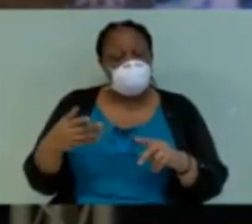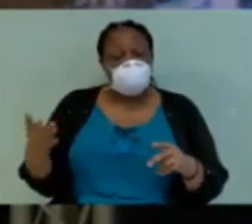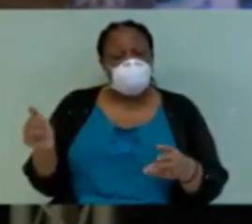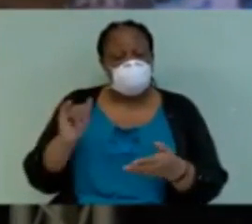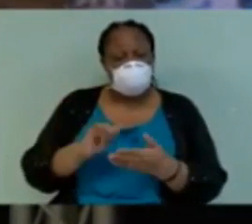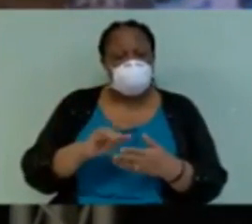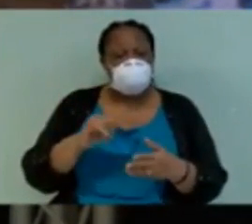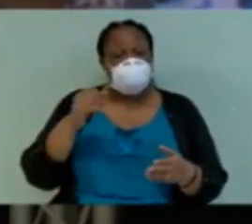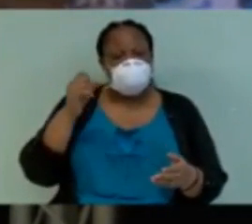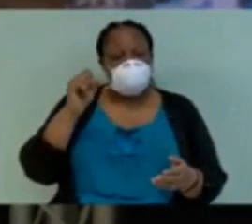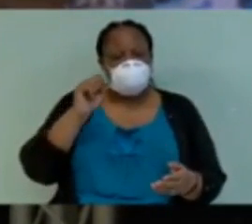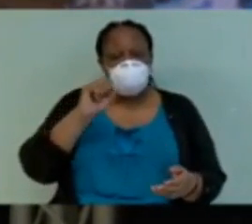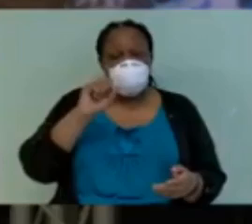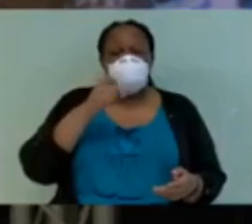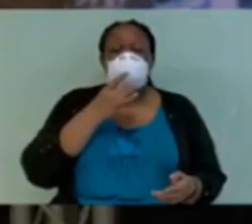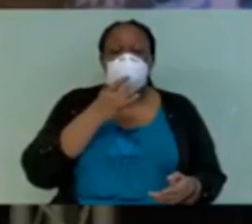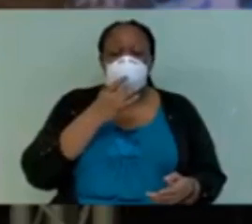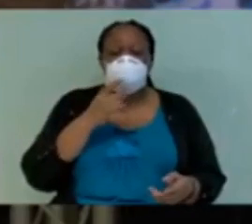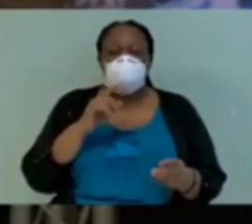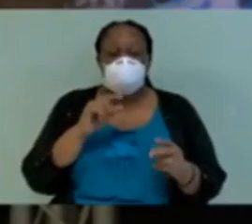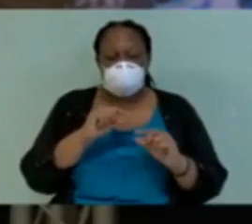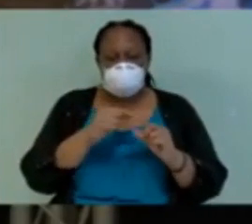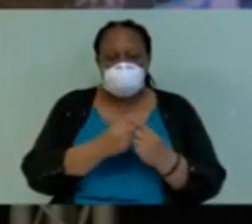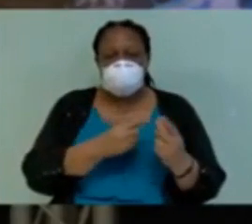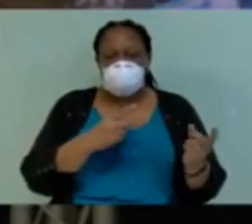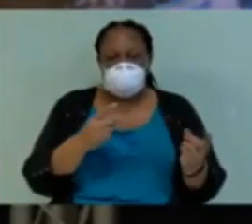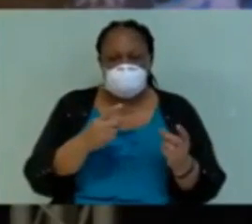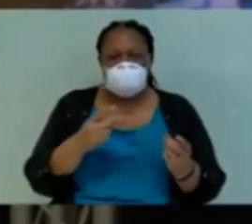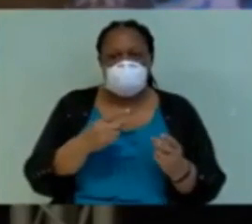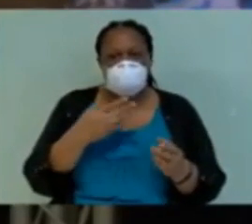of the Skelec family and the country.